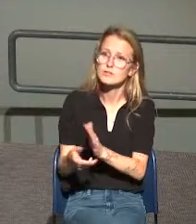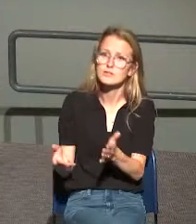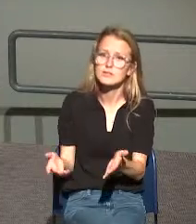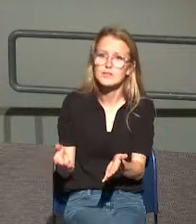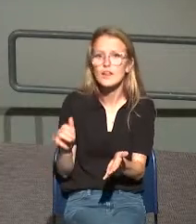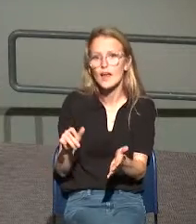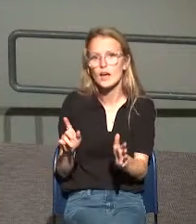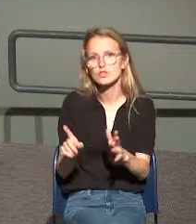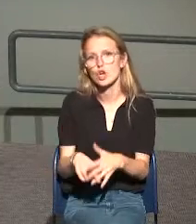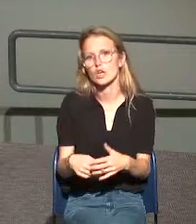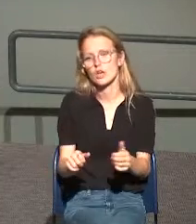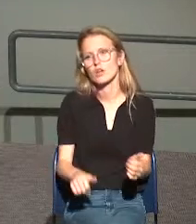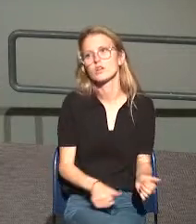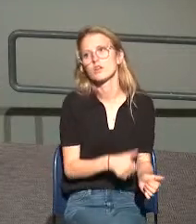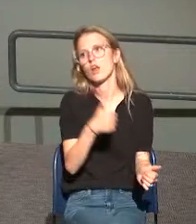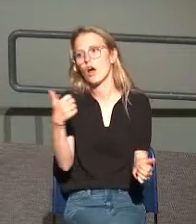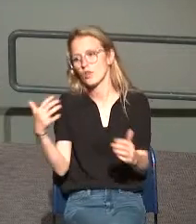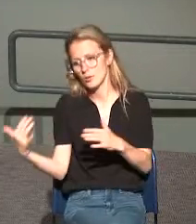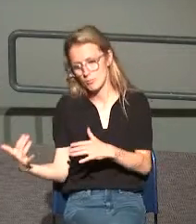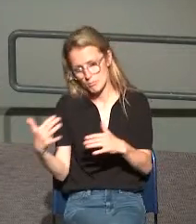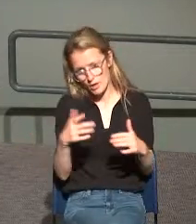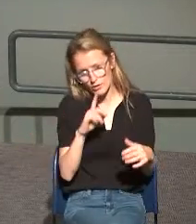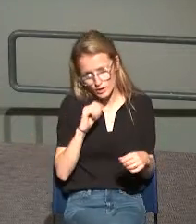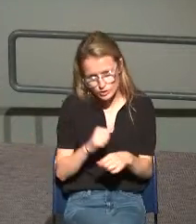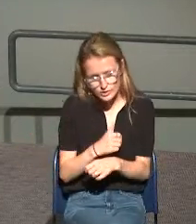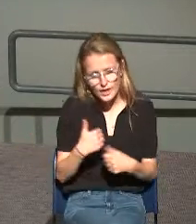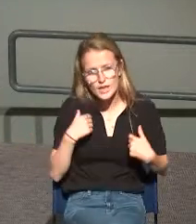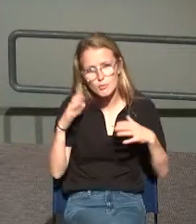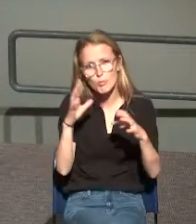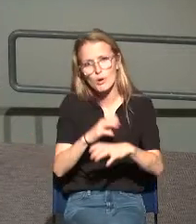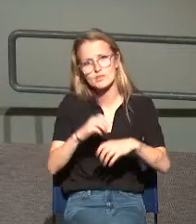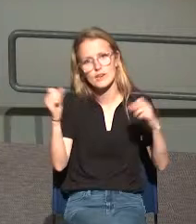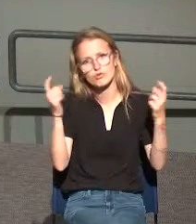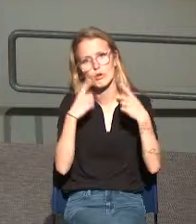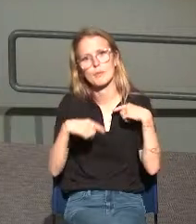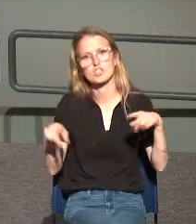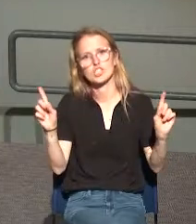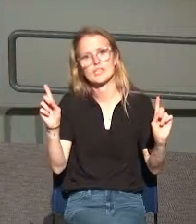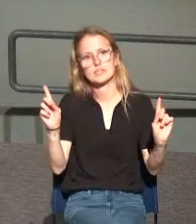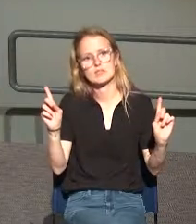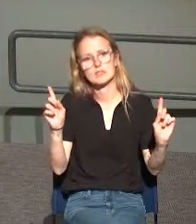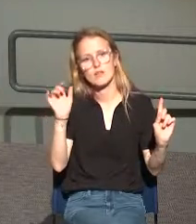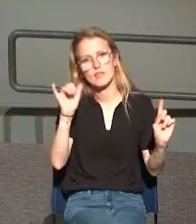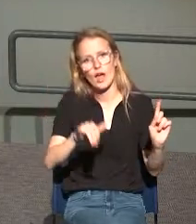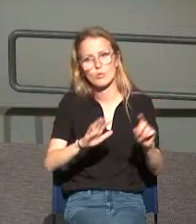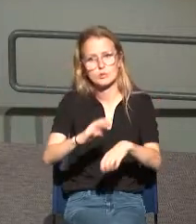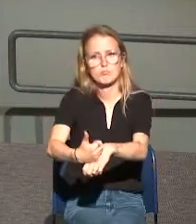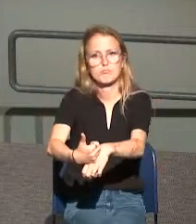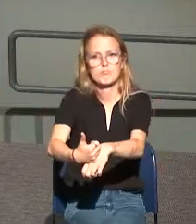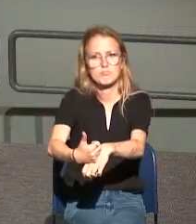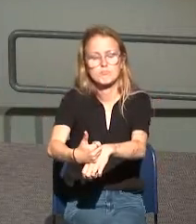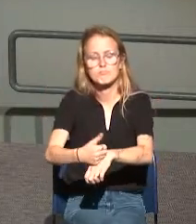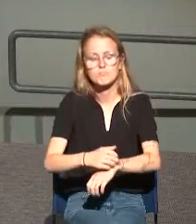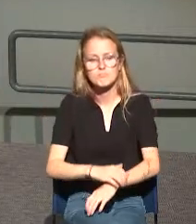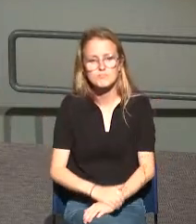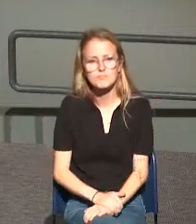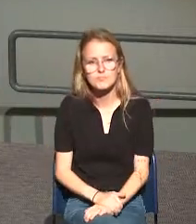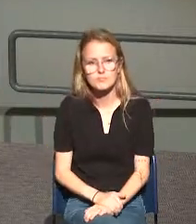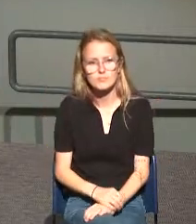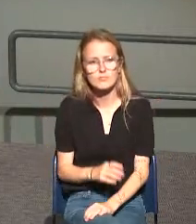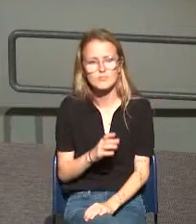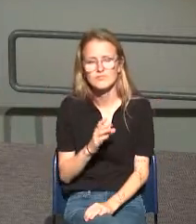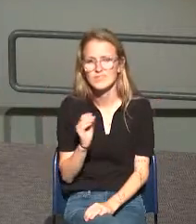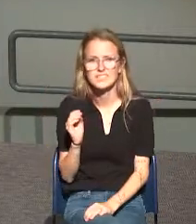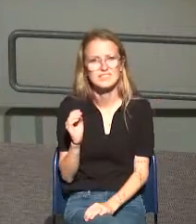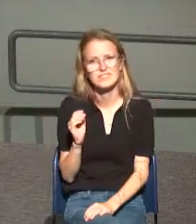this whole nother battle. And there was actually a presidential commission that was put in place, and